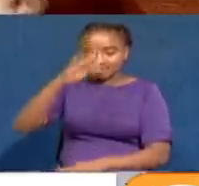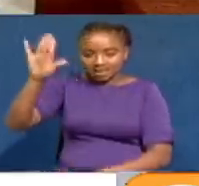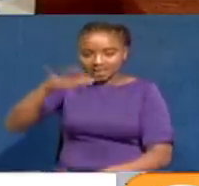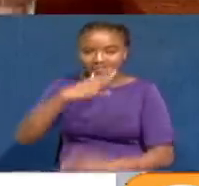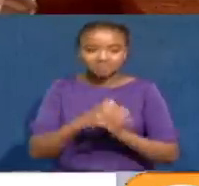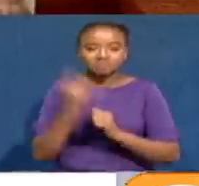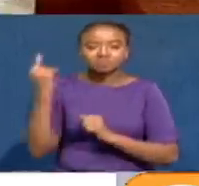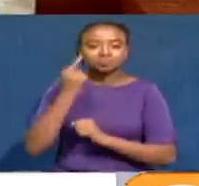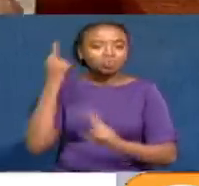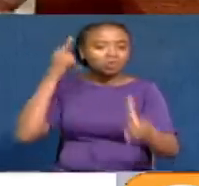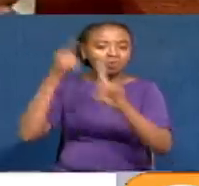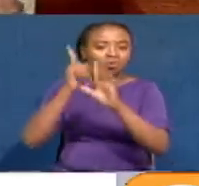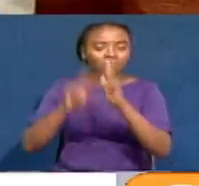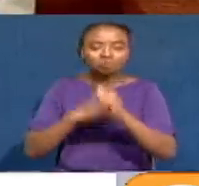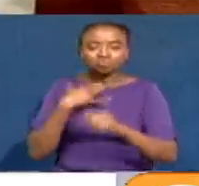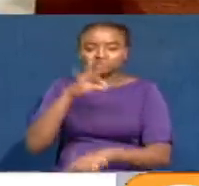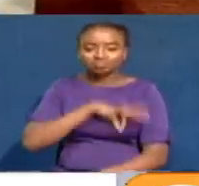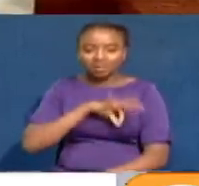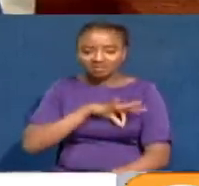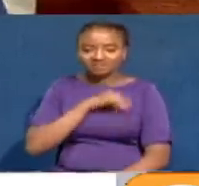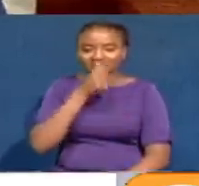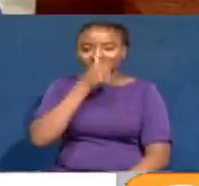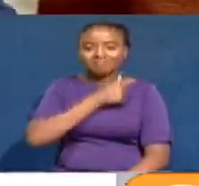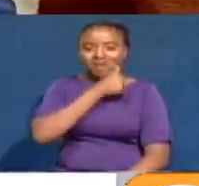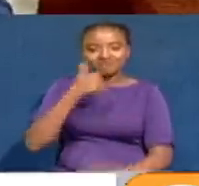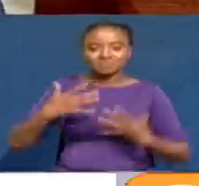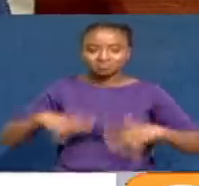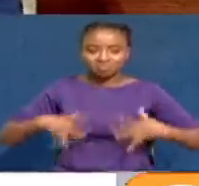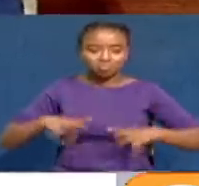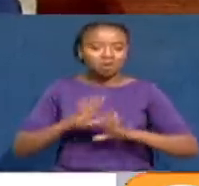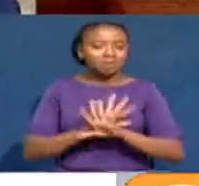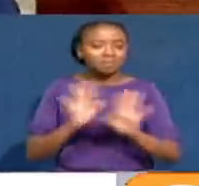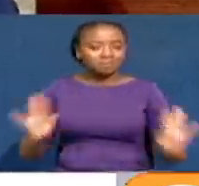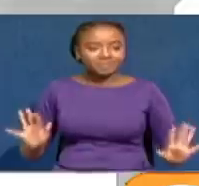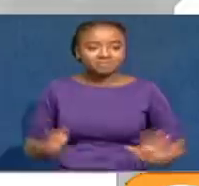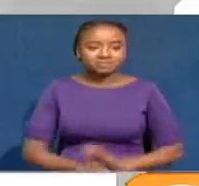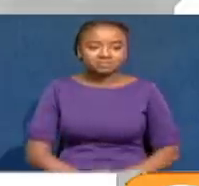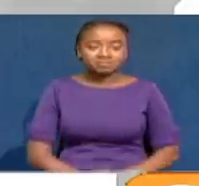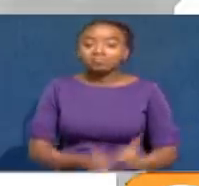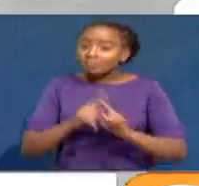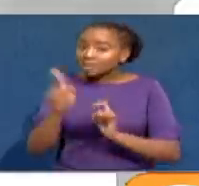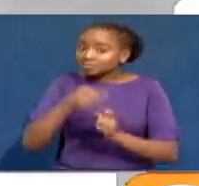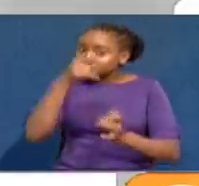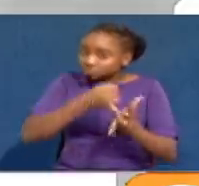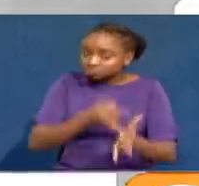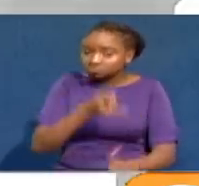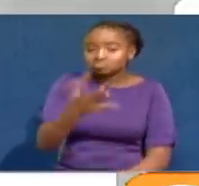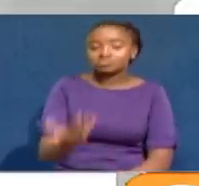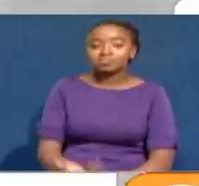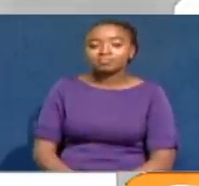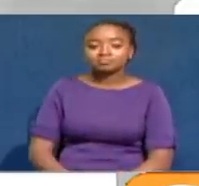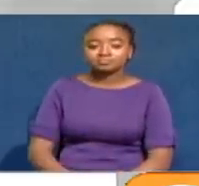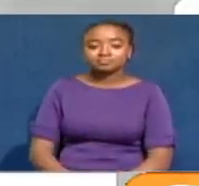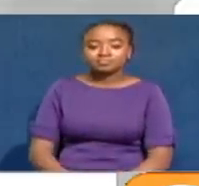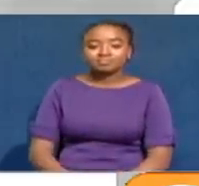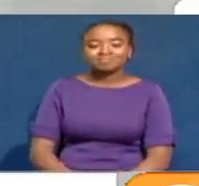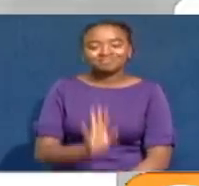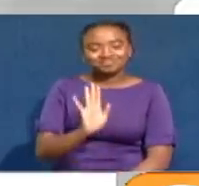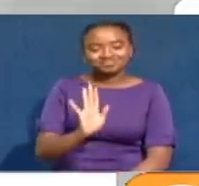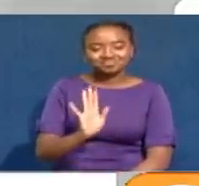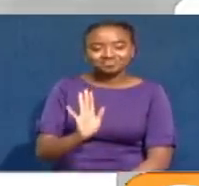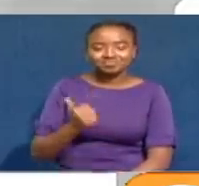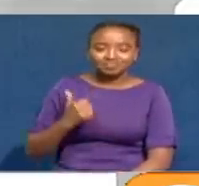just geared towards benefiting some private aides. And I want to give you some examples. Of which you're a part of, right? You know, Jeff,